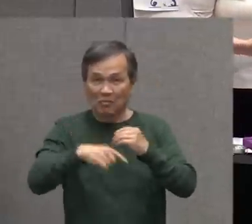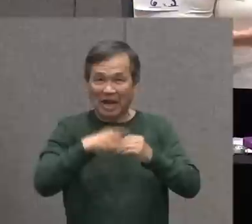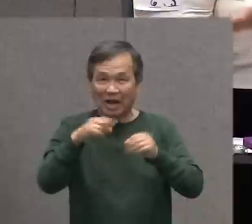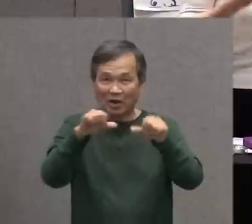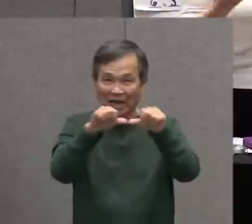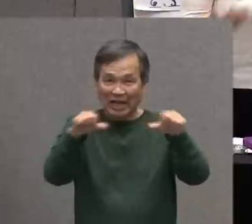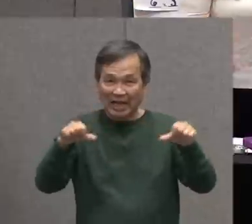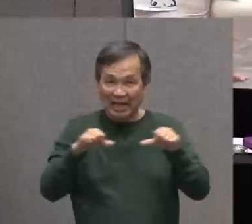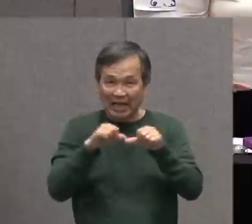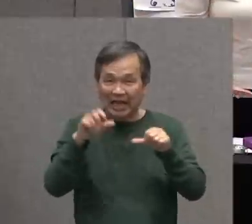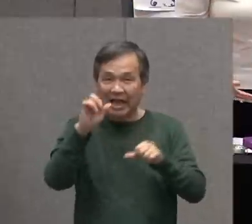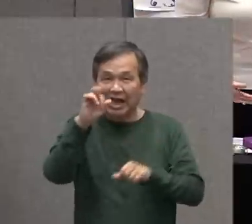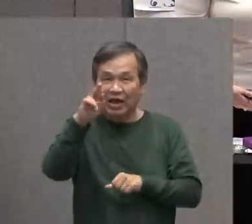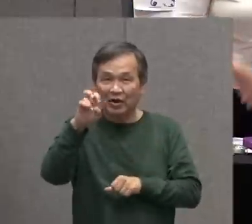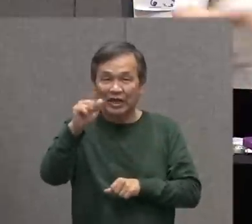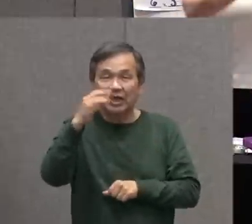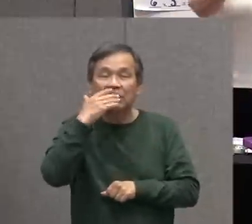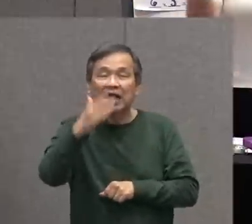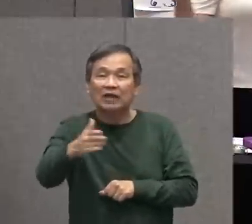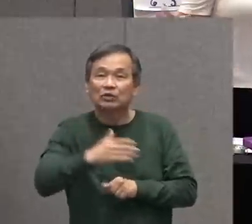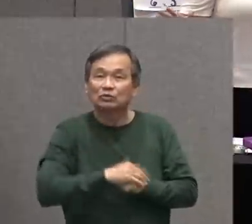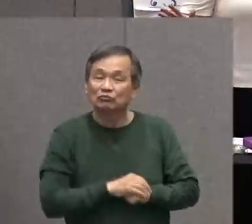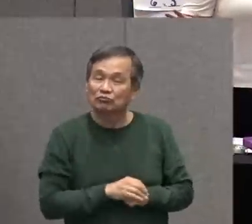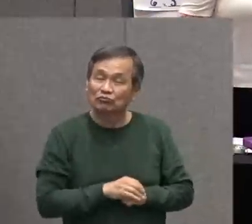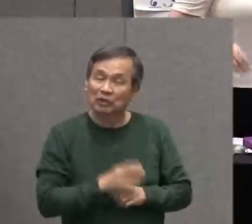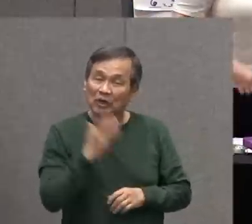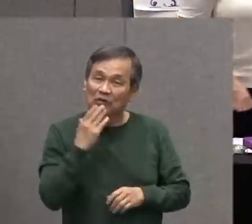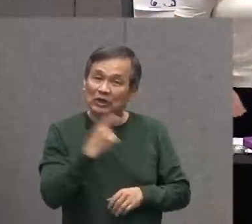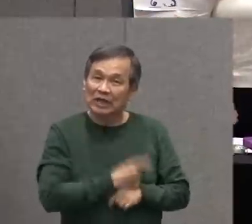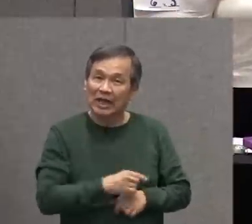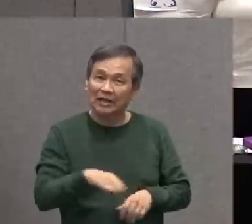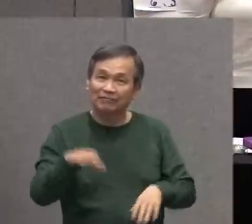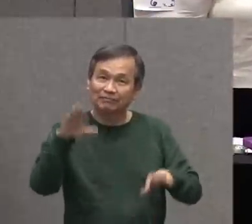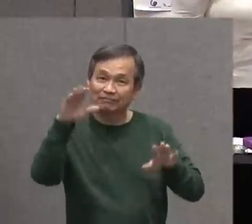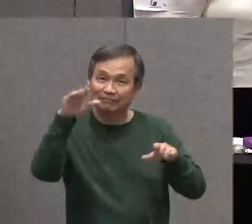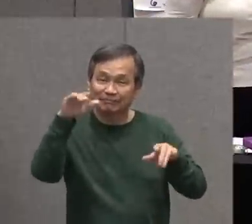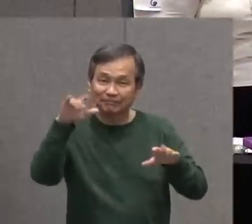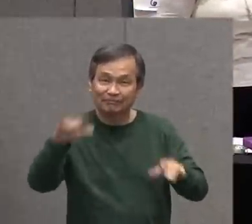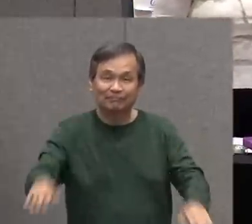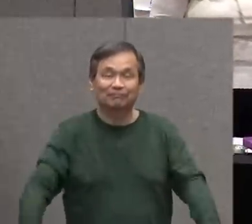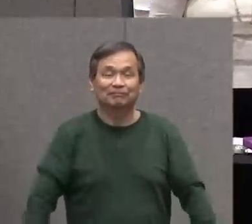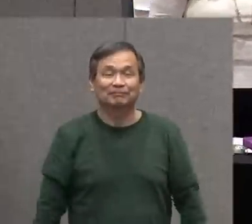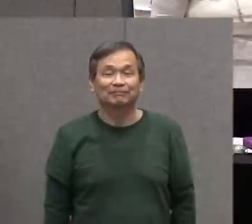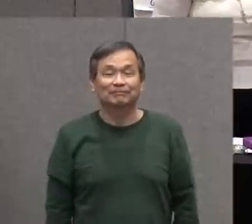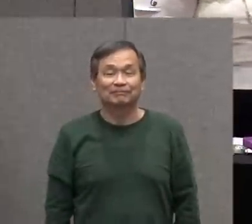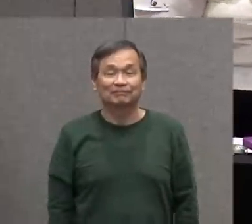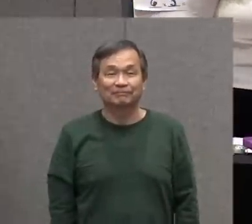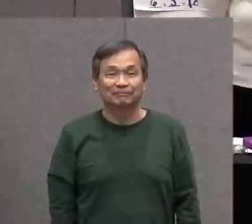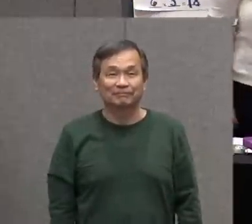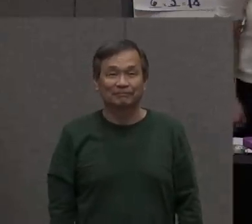and we thank you for joining us and hope you have a great day. Thanks, mathematicians. Thanks, mathematicians.